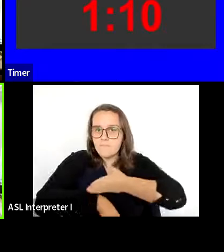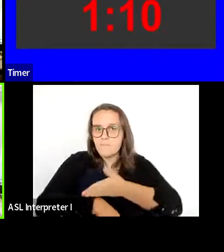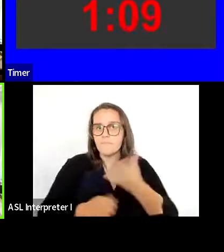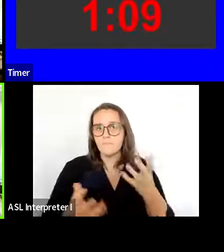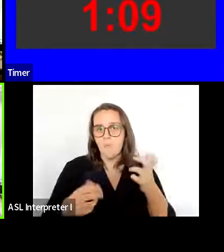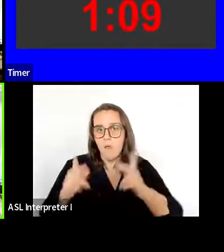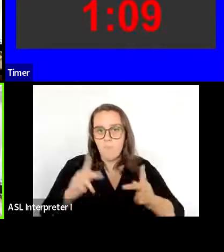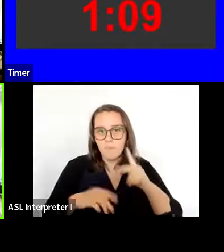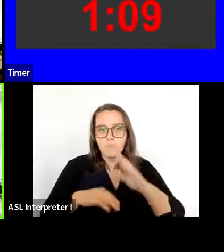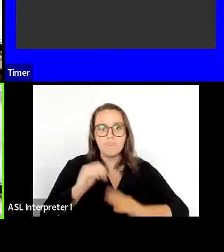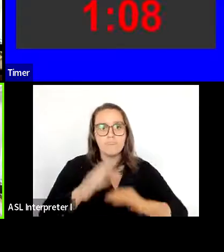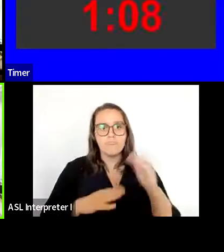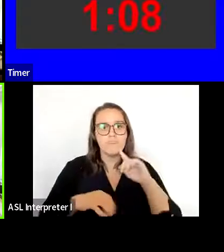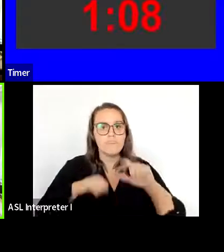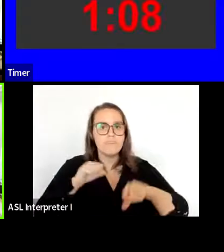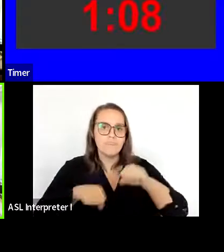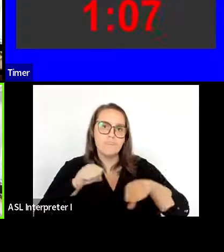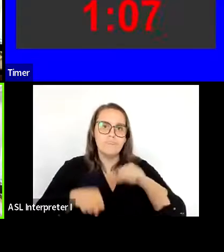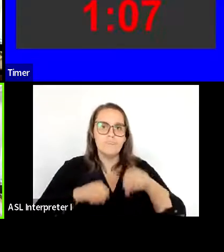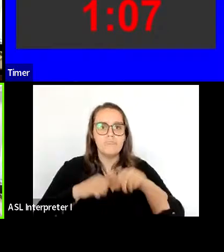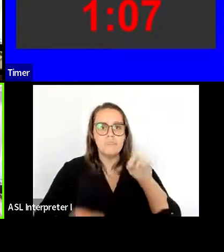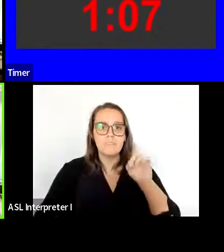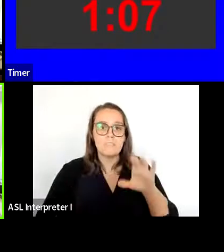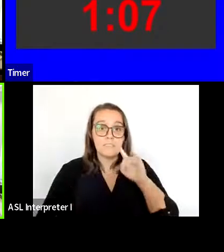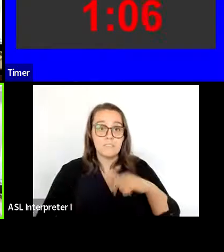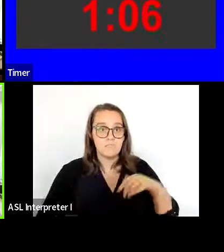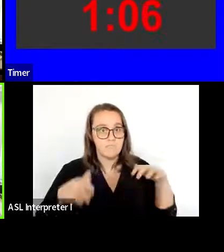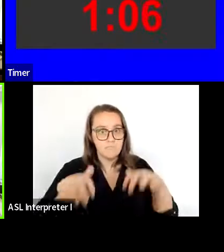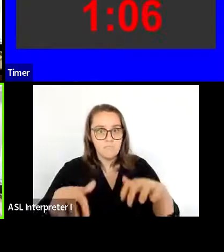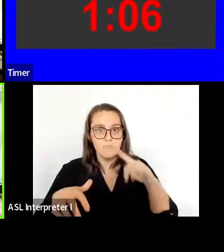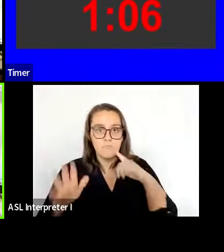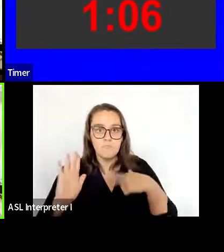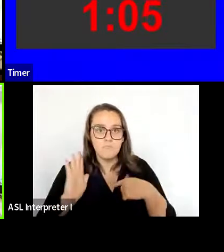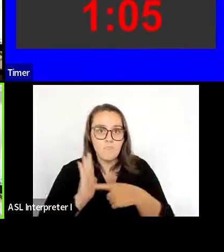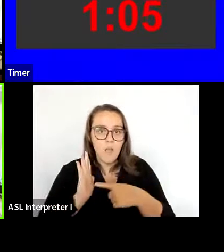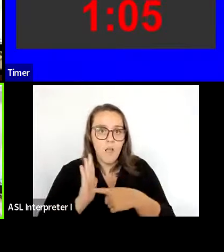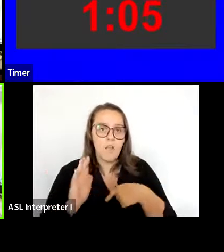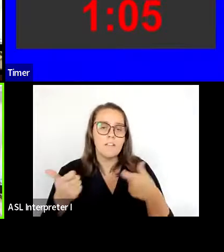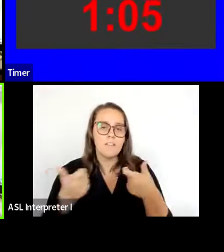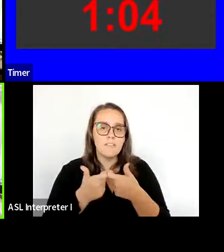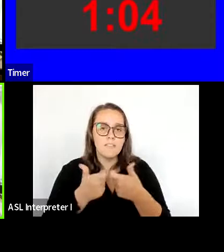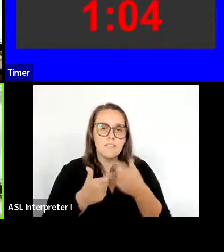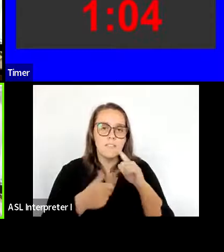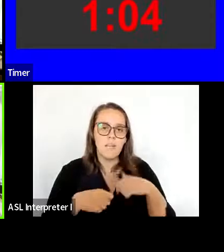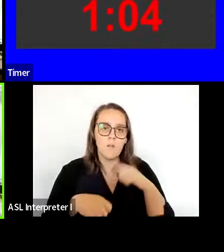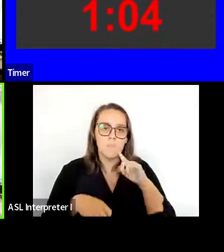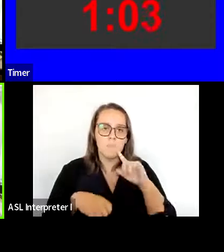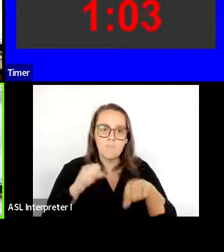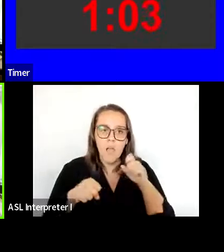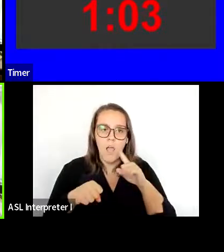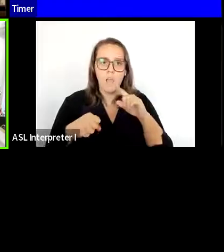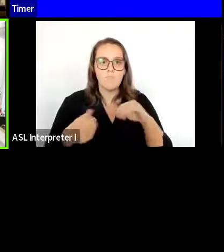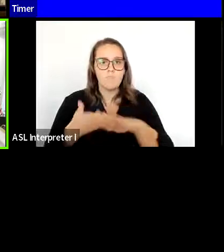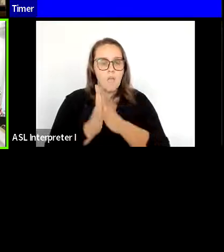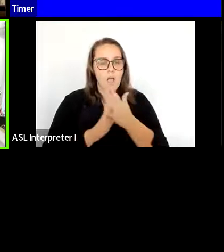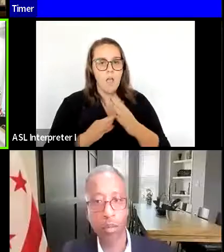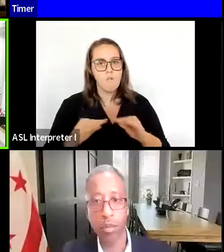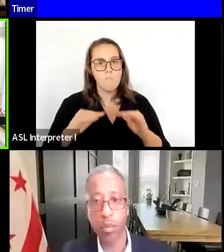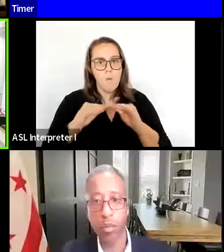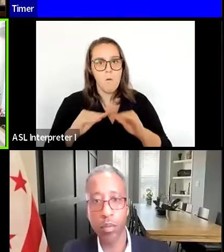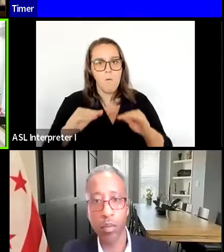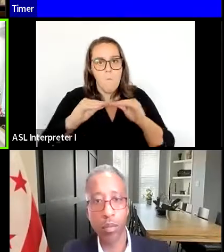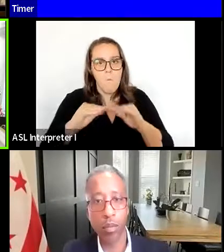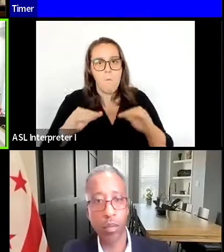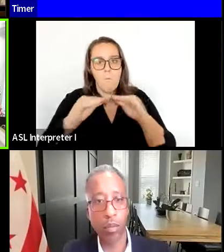use bikes, and as there's a greater proliferation, for example, of electric bikes and things of that sort, it's going to be all the more important that we